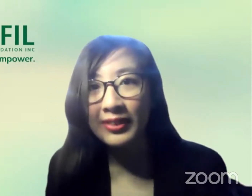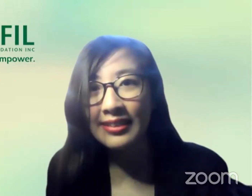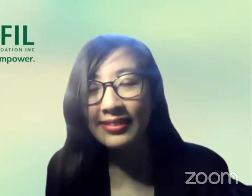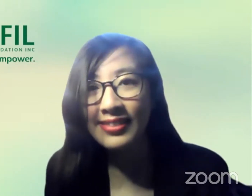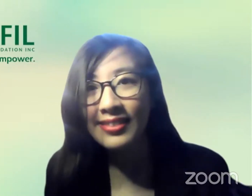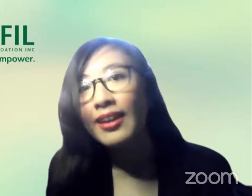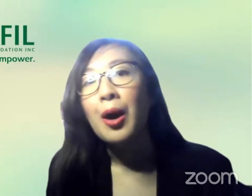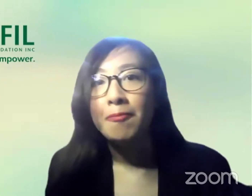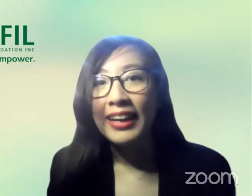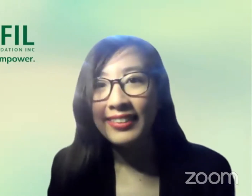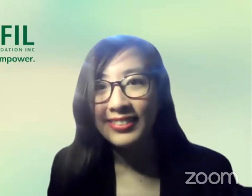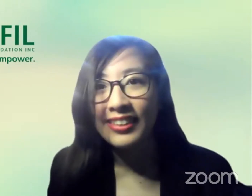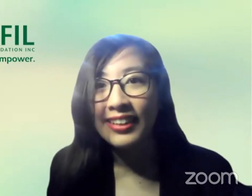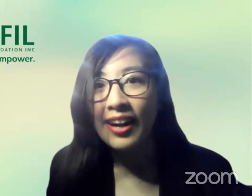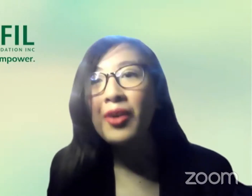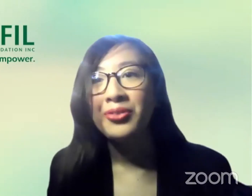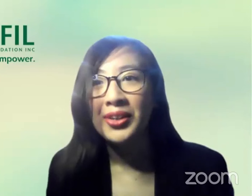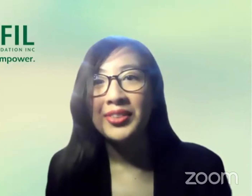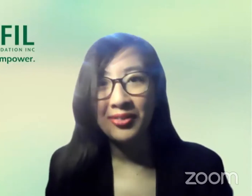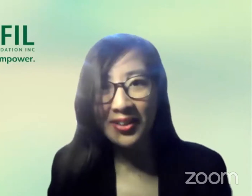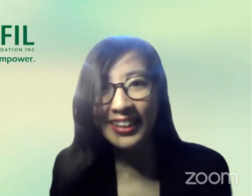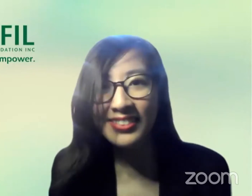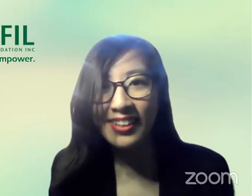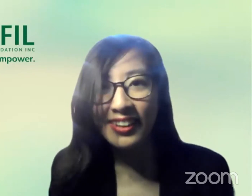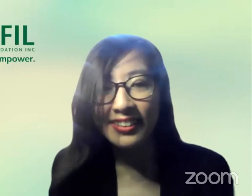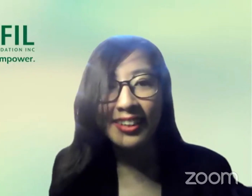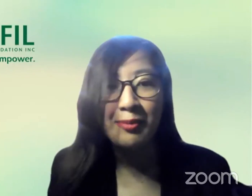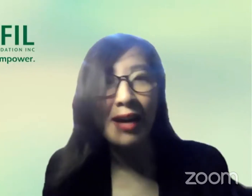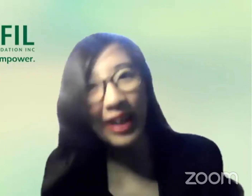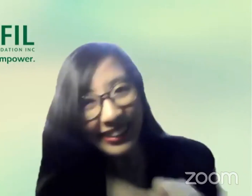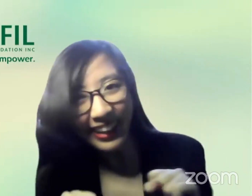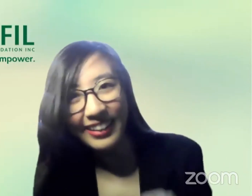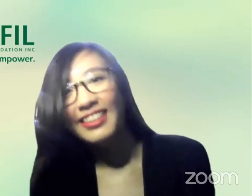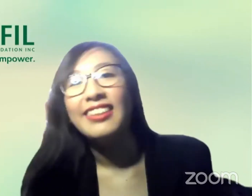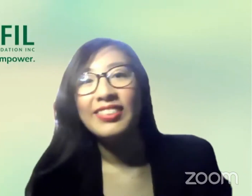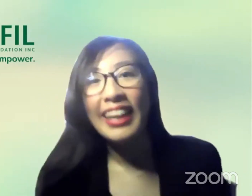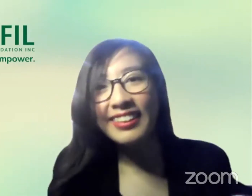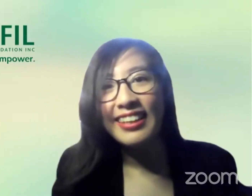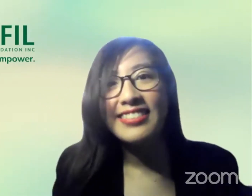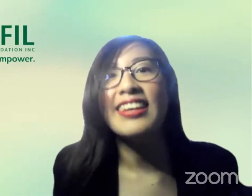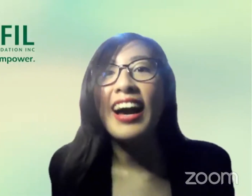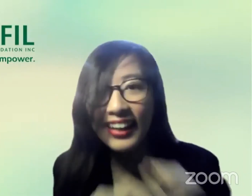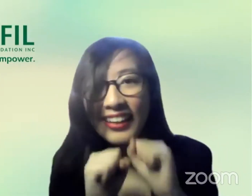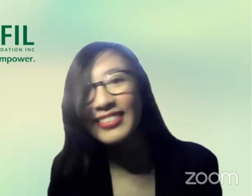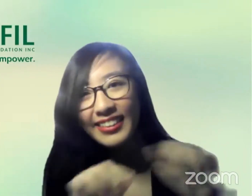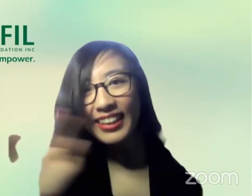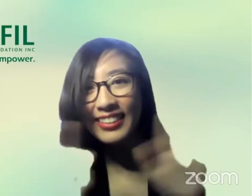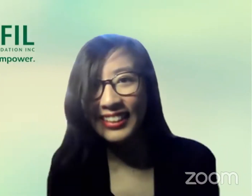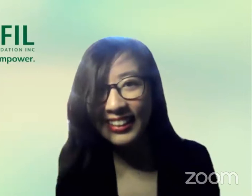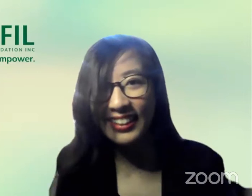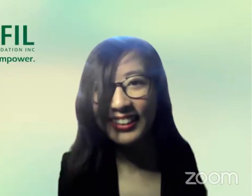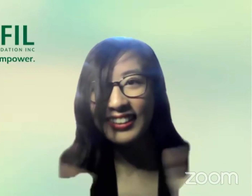Marketing Unit's Manager of Norville Foundation. Mga bata, together, let's say hi,